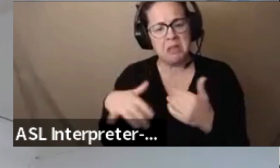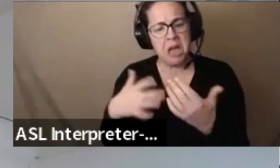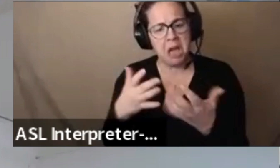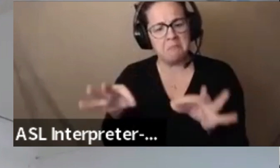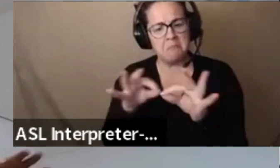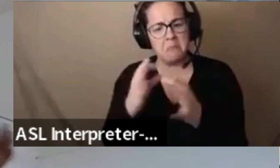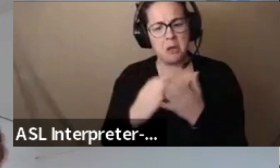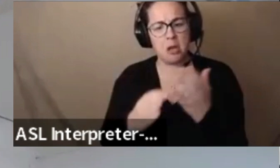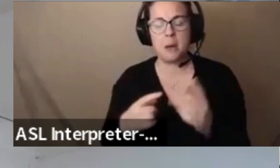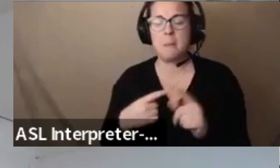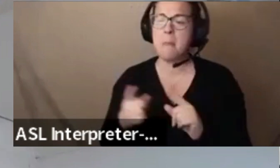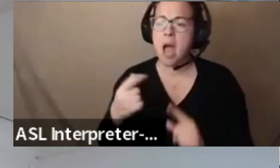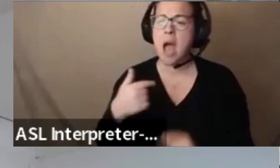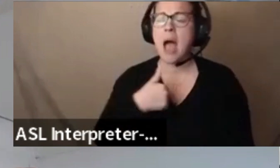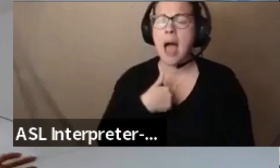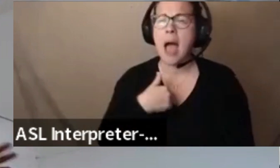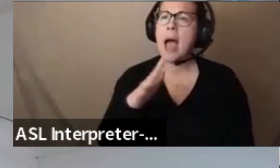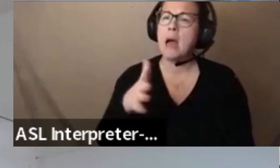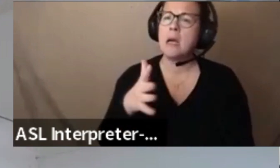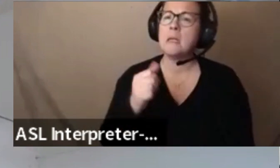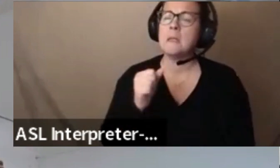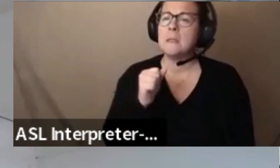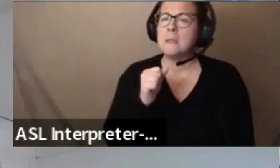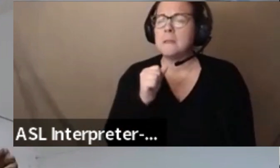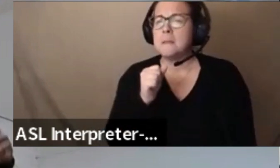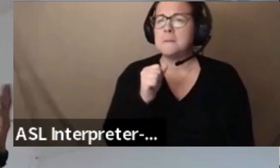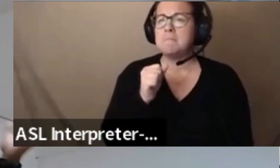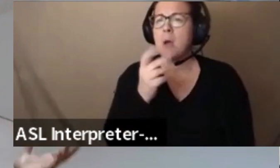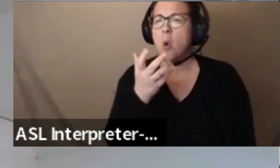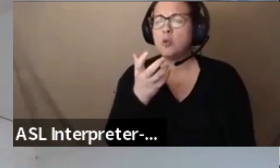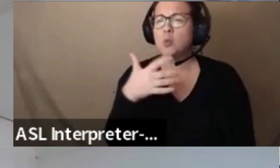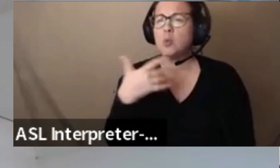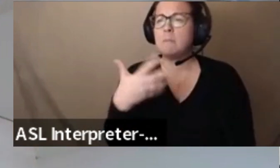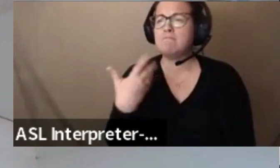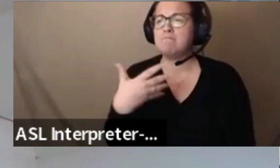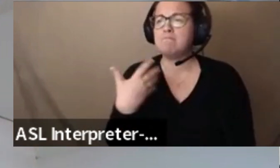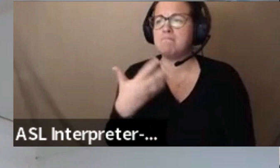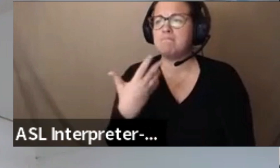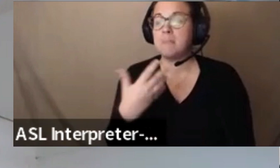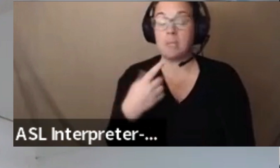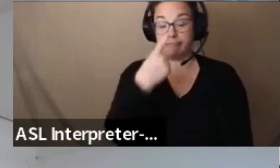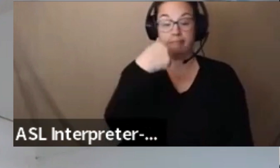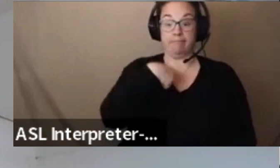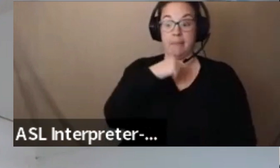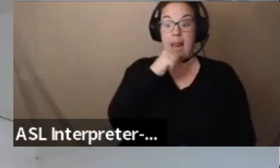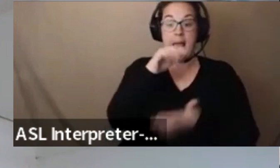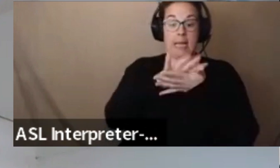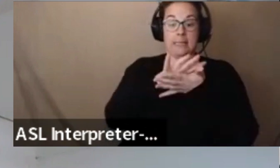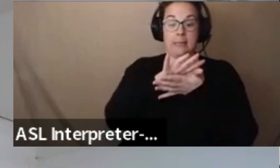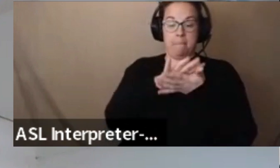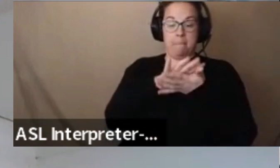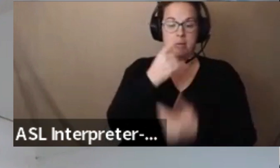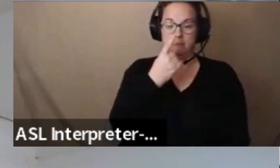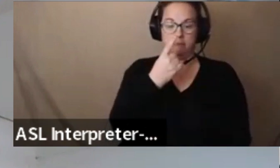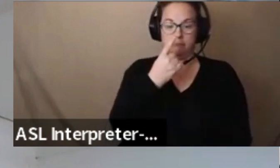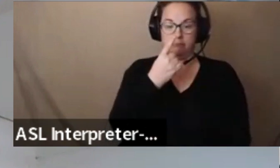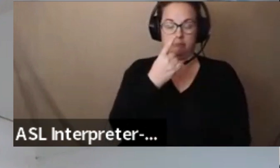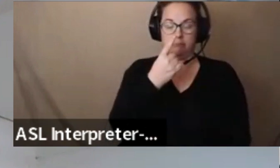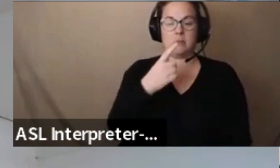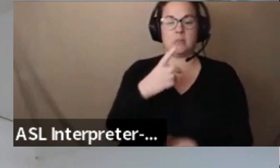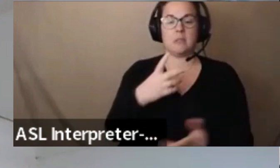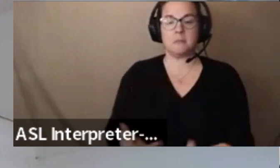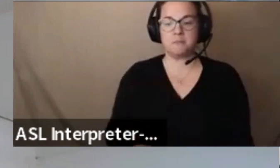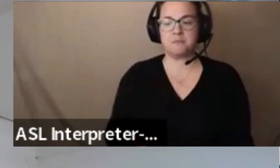want to push back on a lot of the, I'm not an academic, but a lot of the academia that I've looked